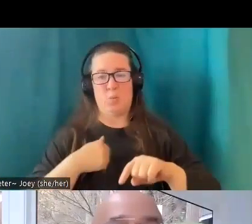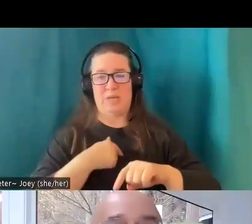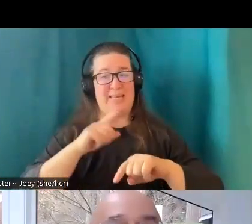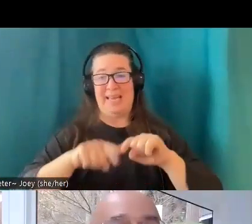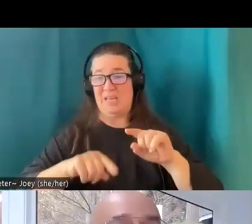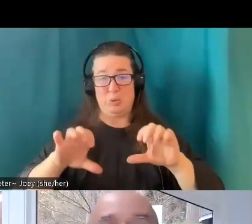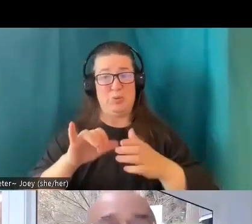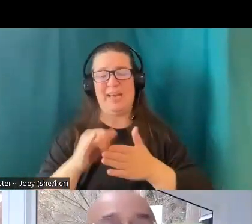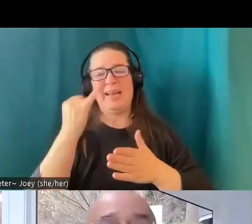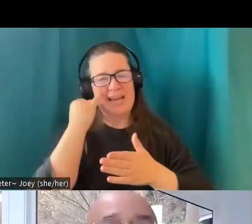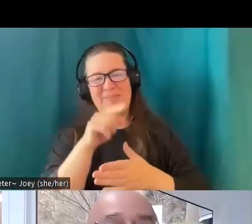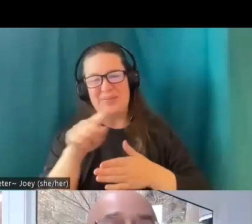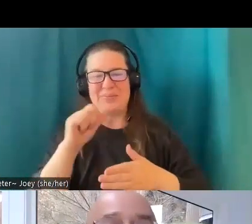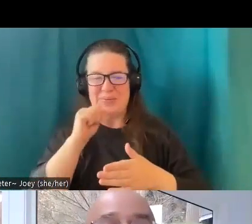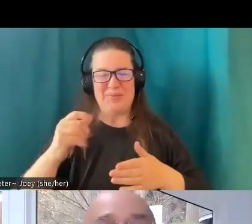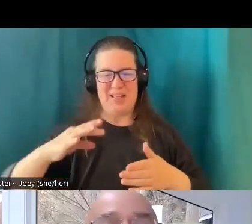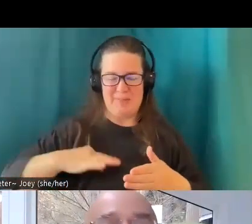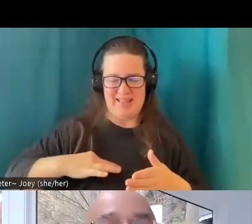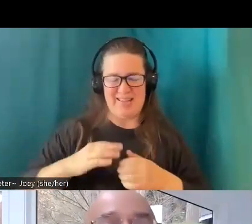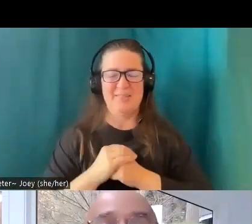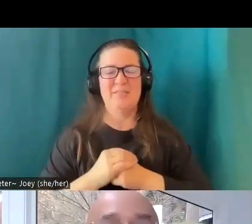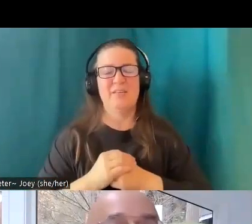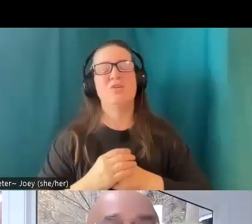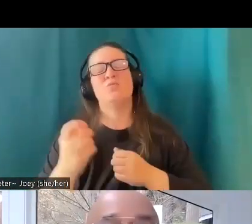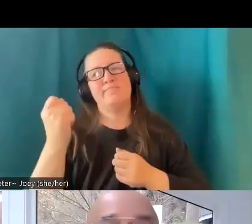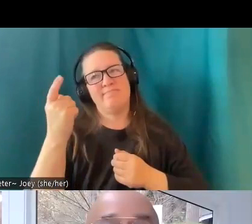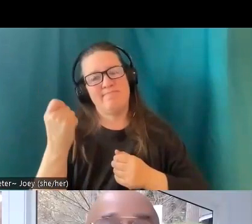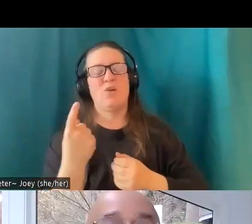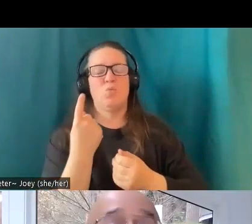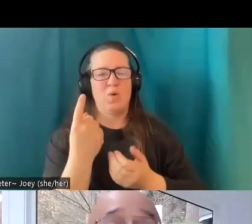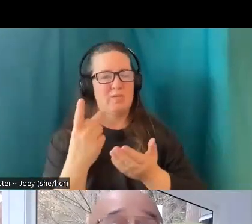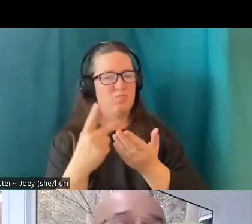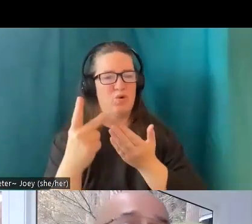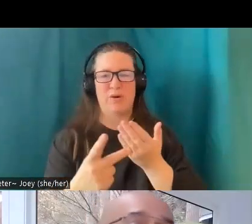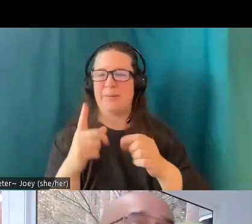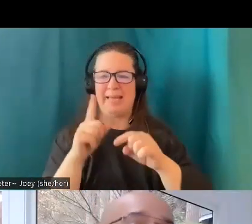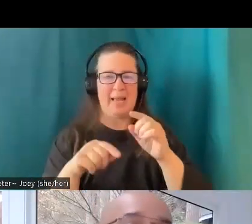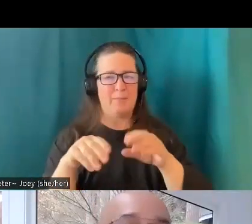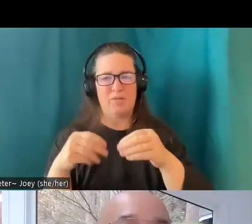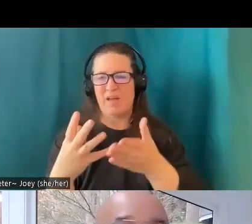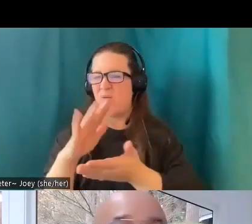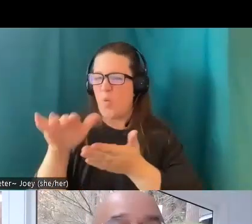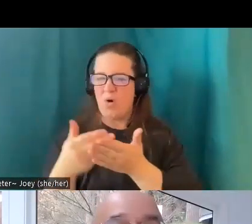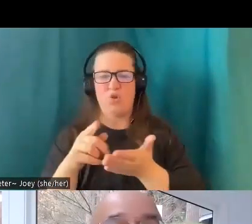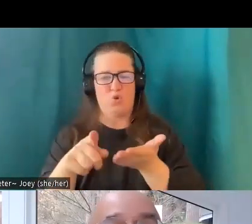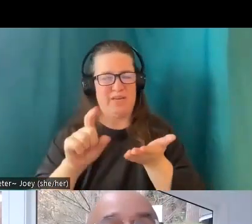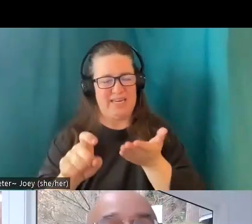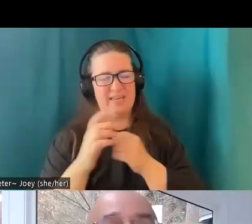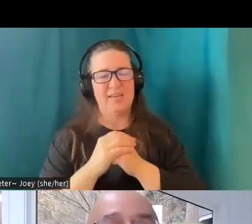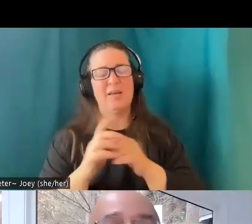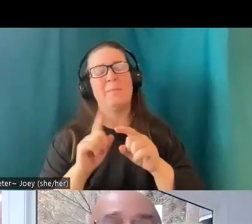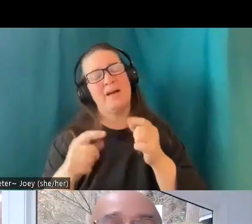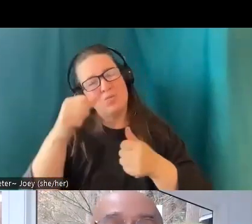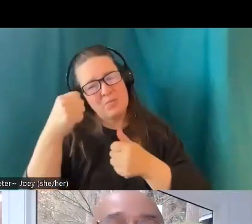one program is not enough to support all that you need going into the future, but please remember that Arts Fund and the Paul G.